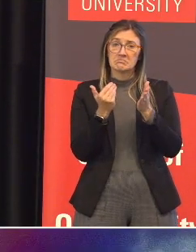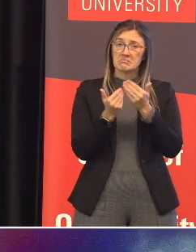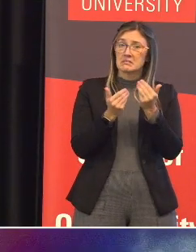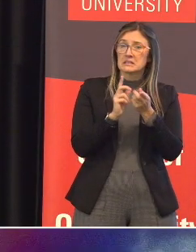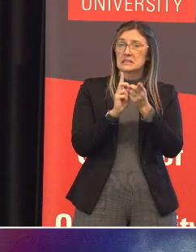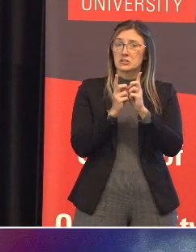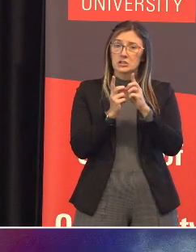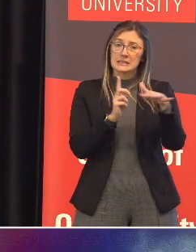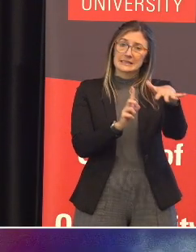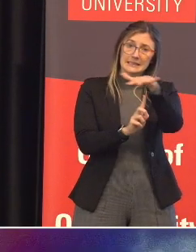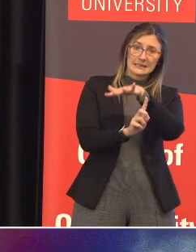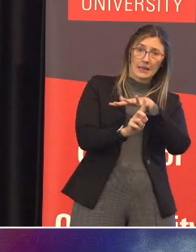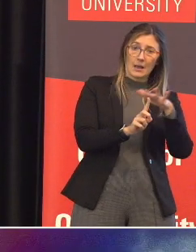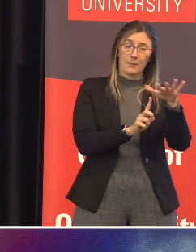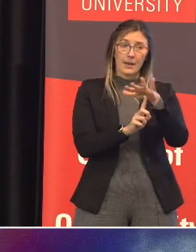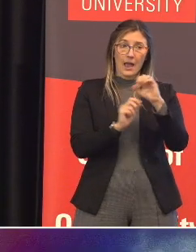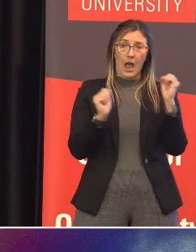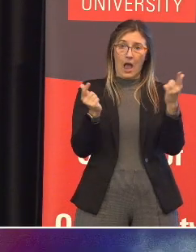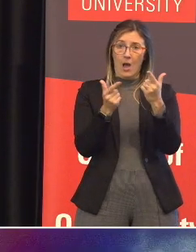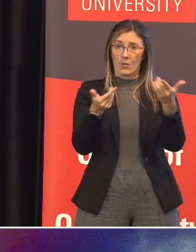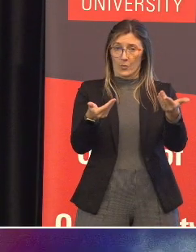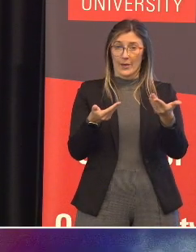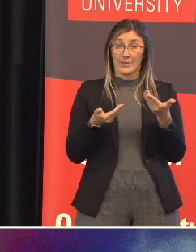for everybody to move in, right?